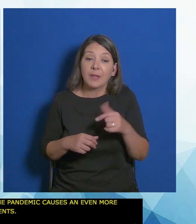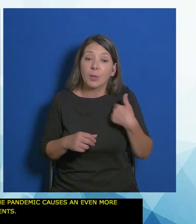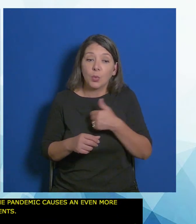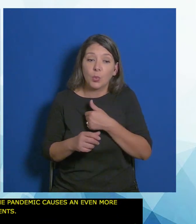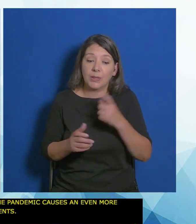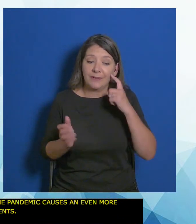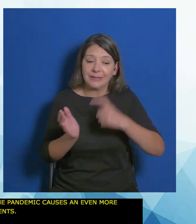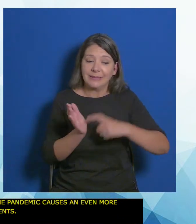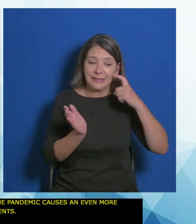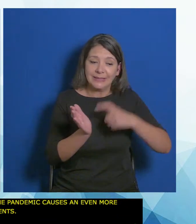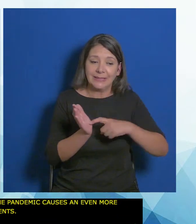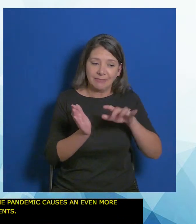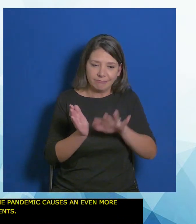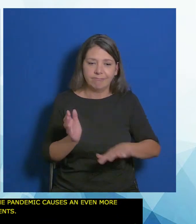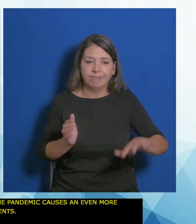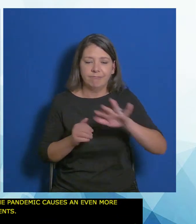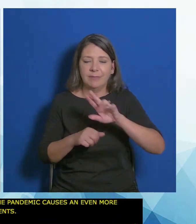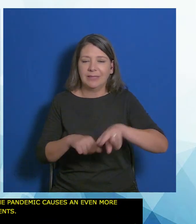the nation.